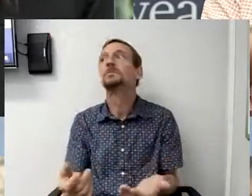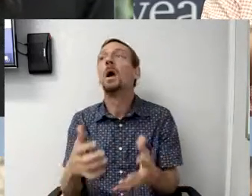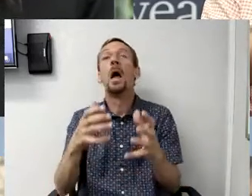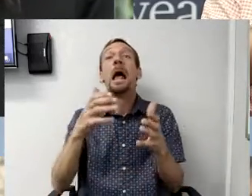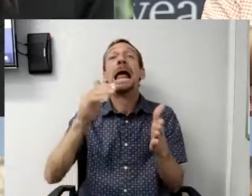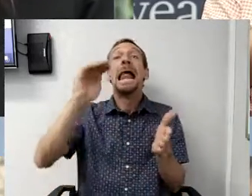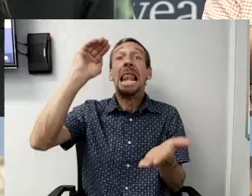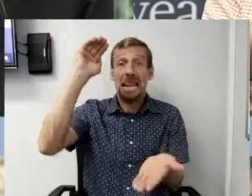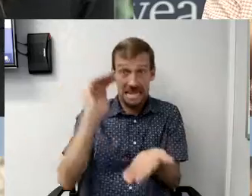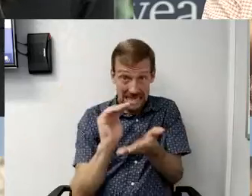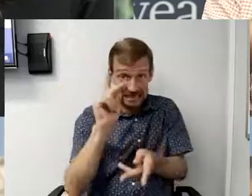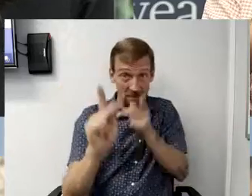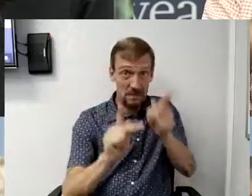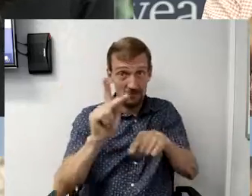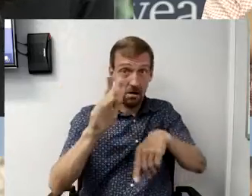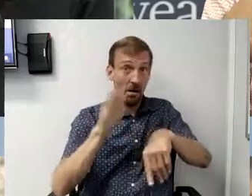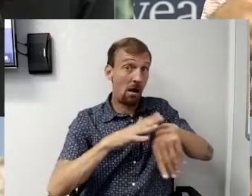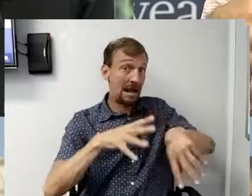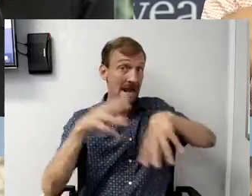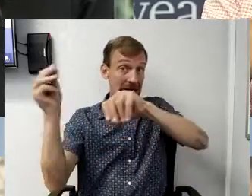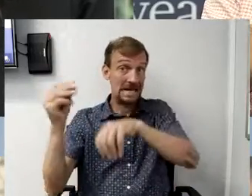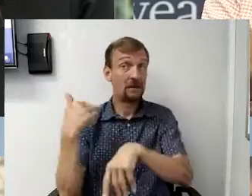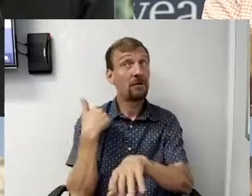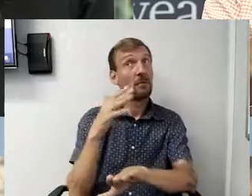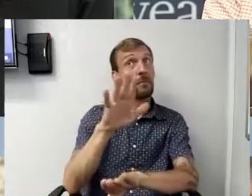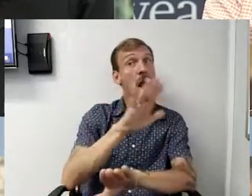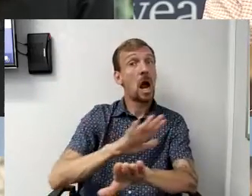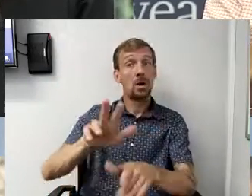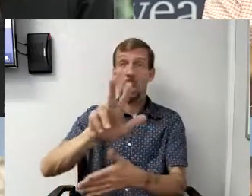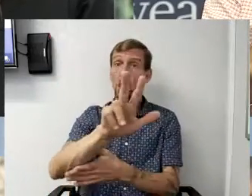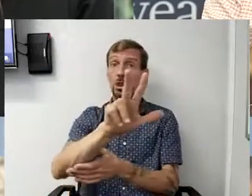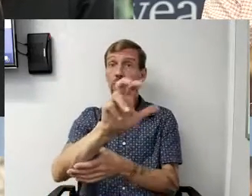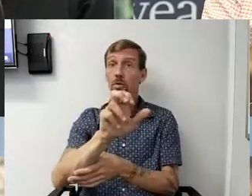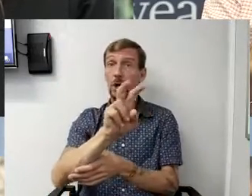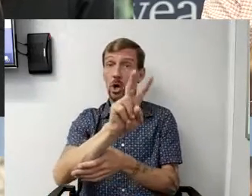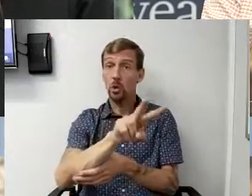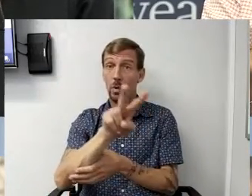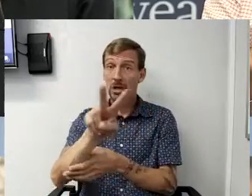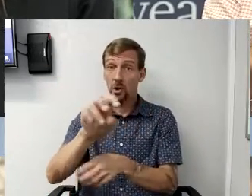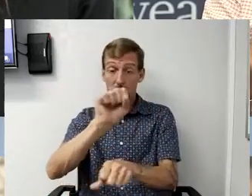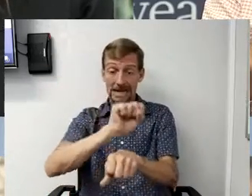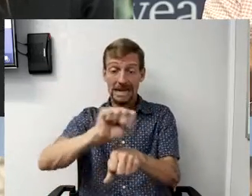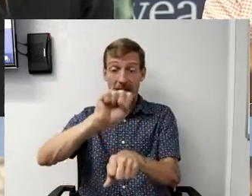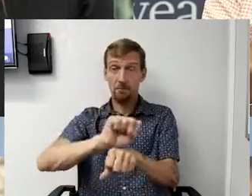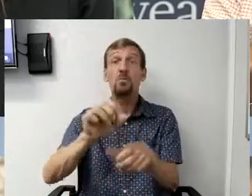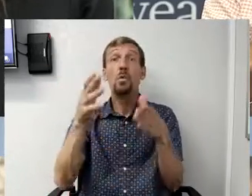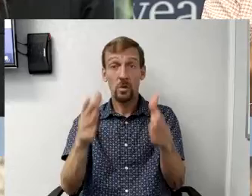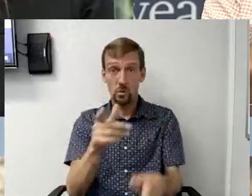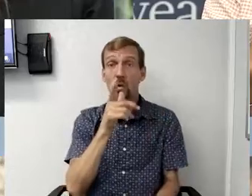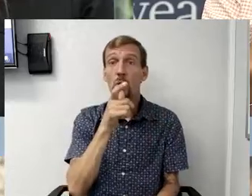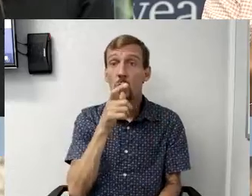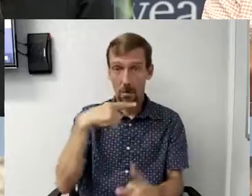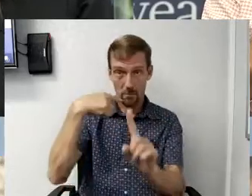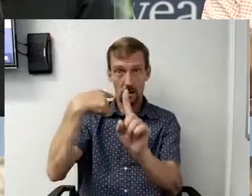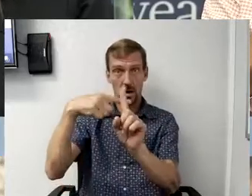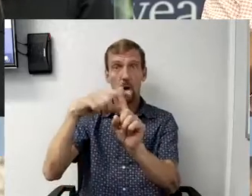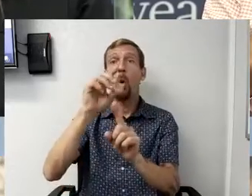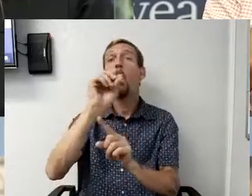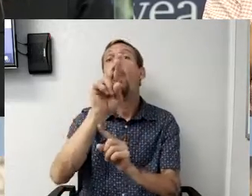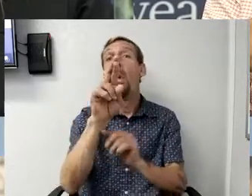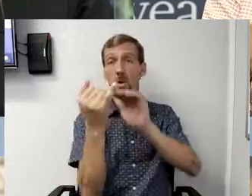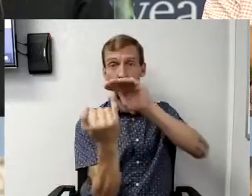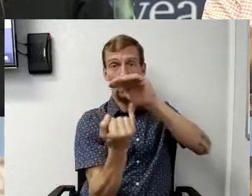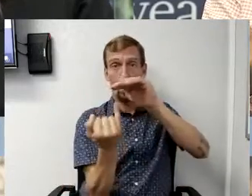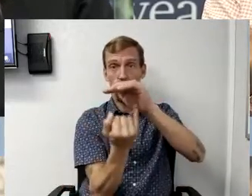leave right now. Yes. So we have a total of 322 employees that were positive or